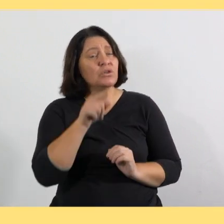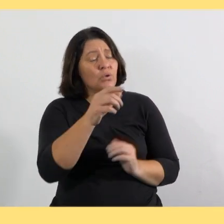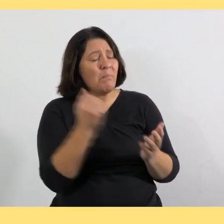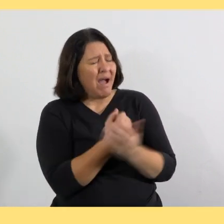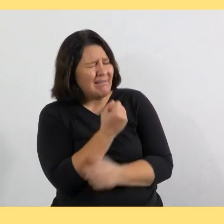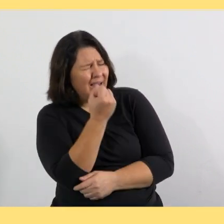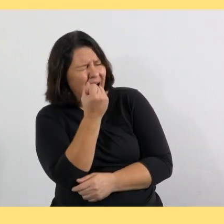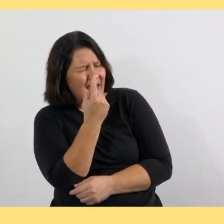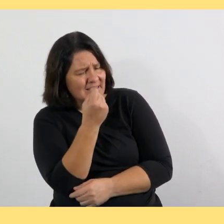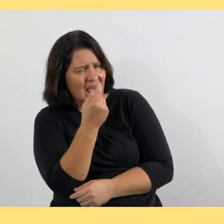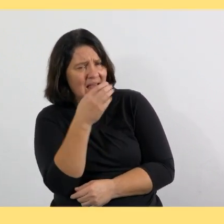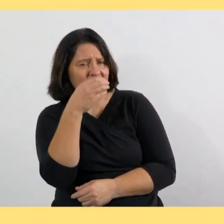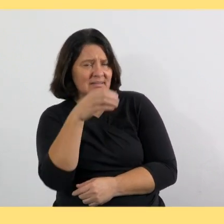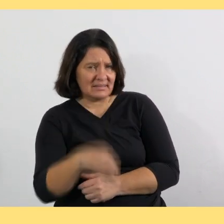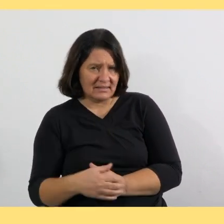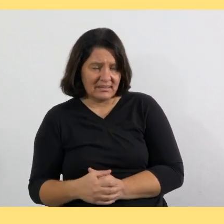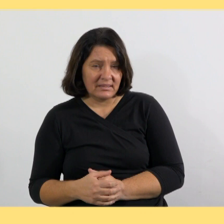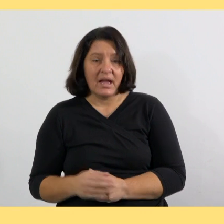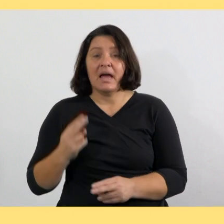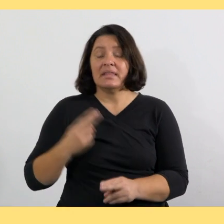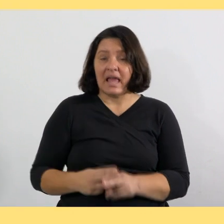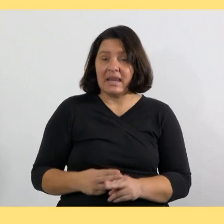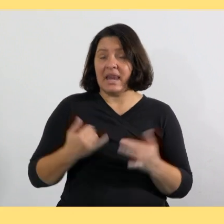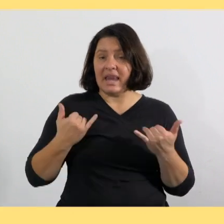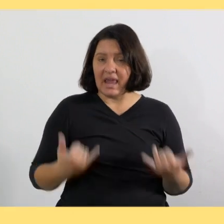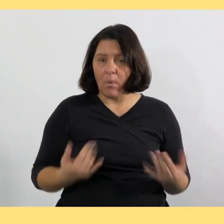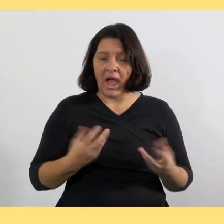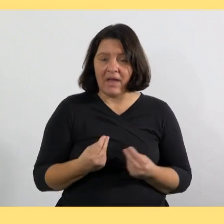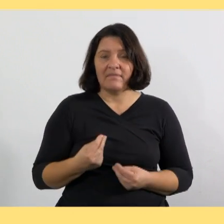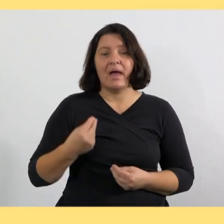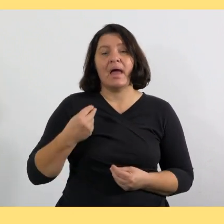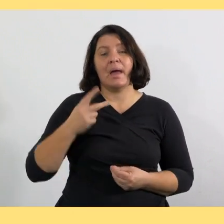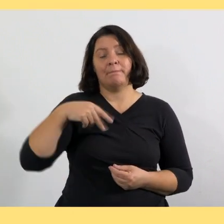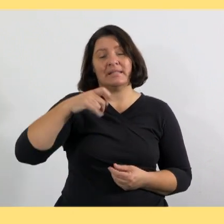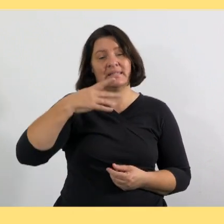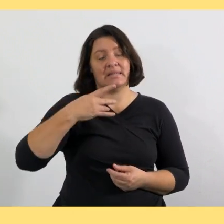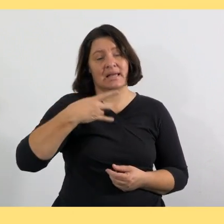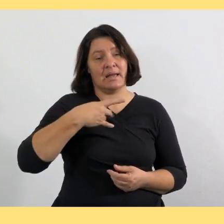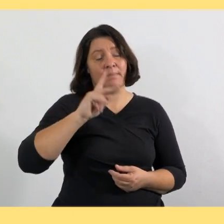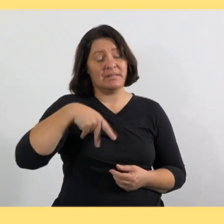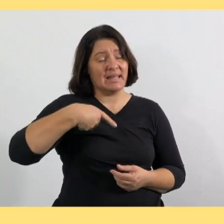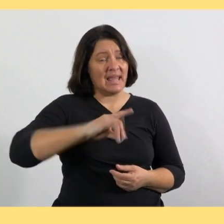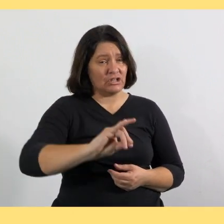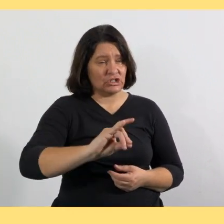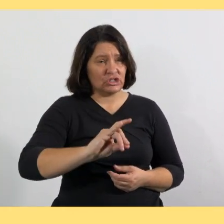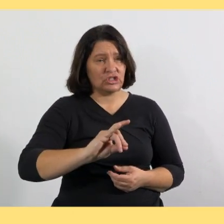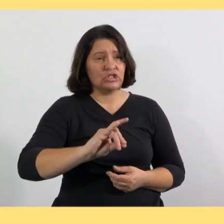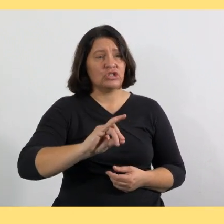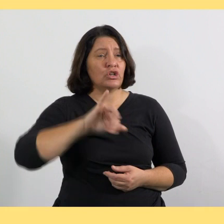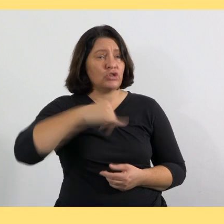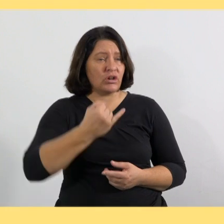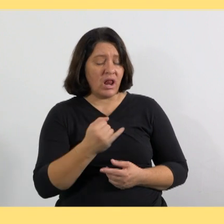aspects. And then I now have my petty cash journal and I have trading stock 260. Let's quickly go and do